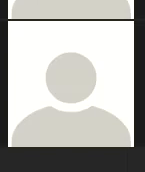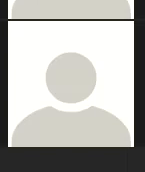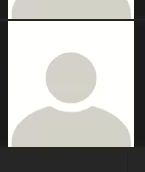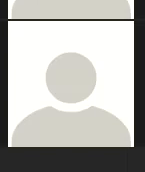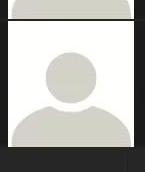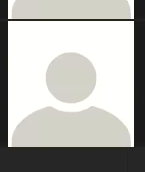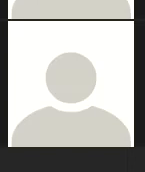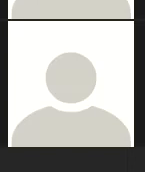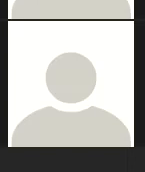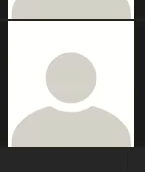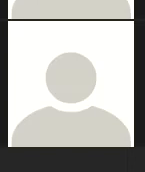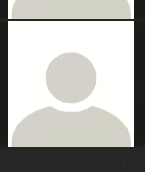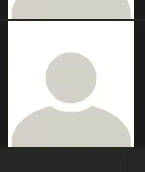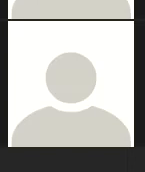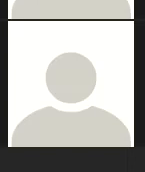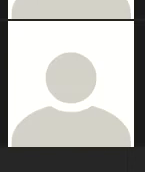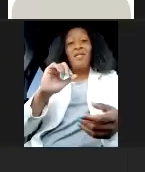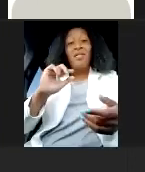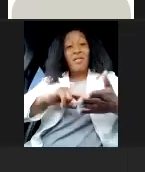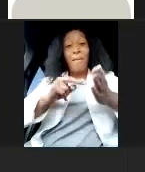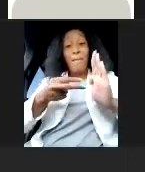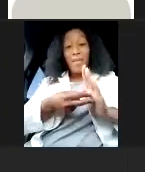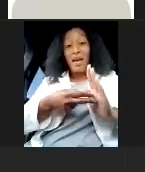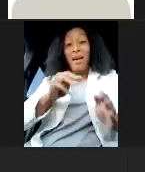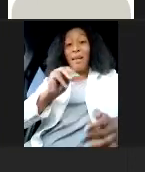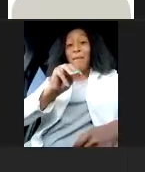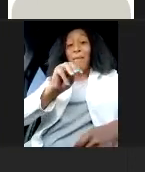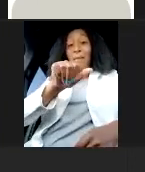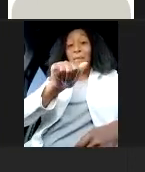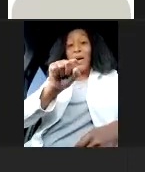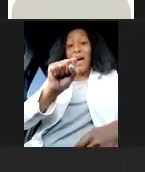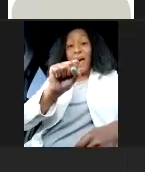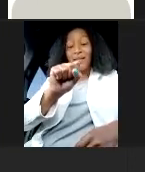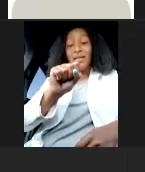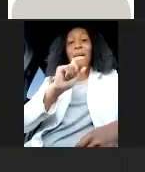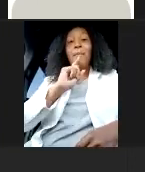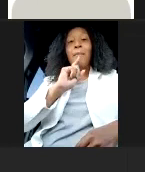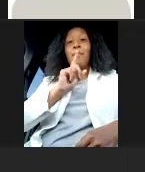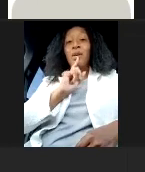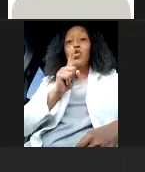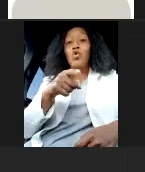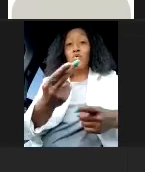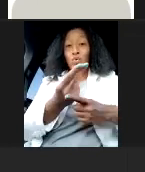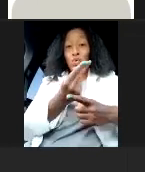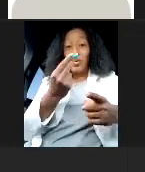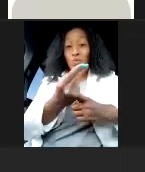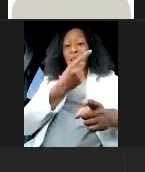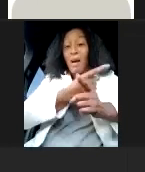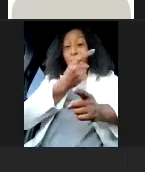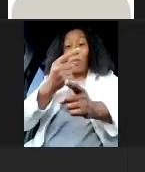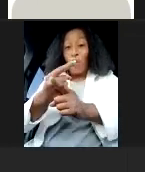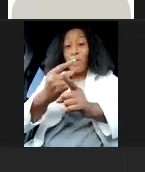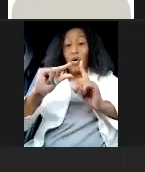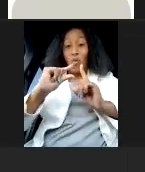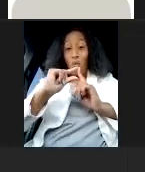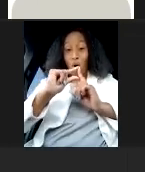understanding of this material, that you use things in the proper context, okay?